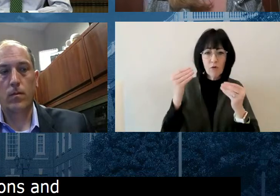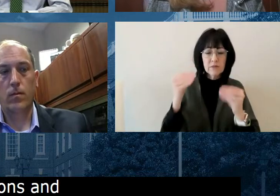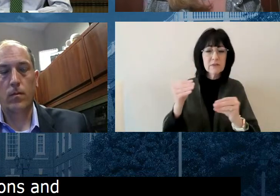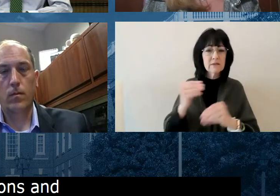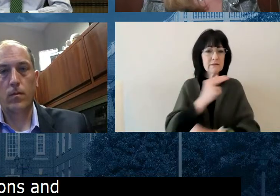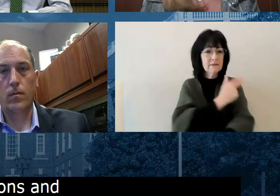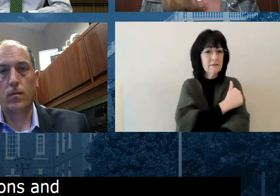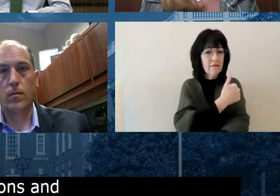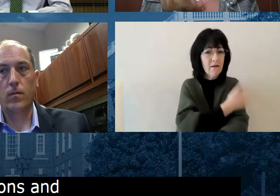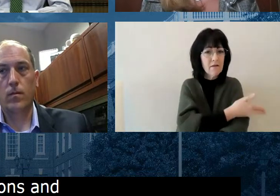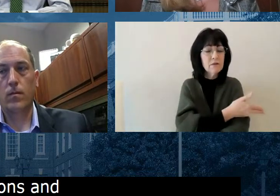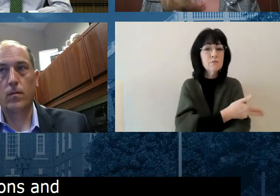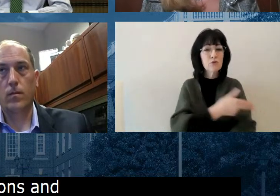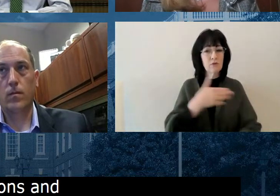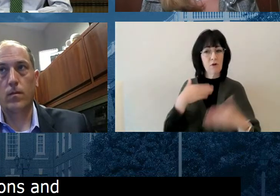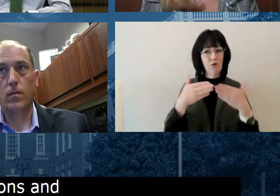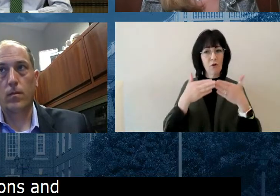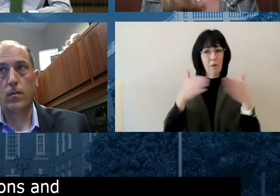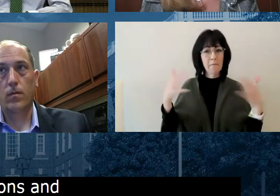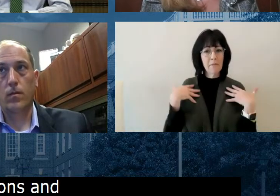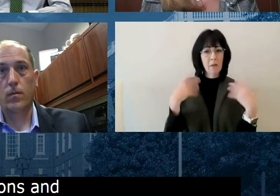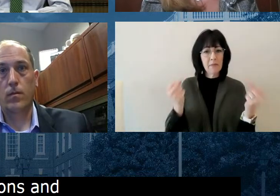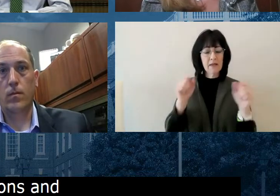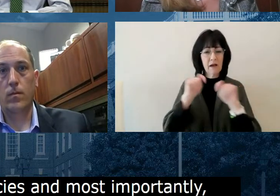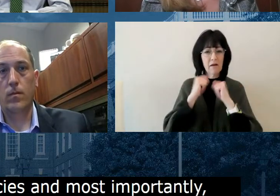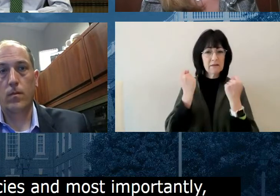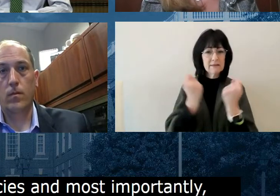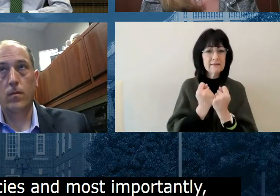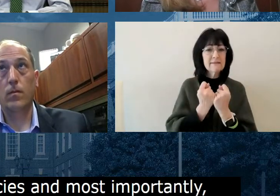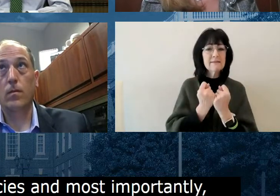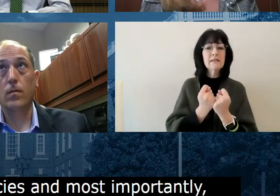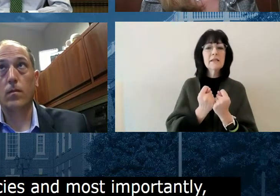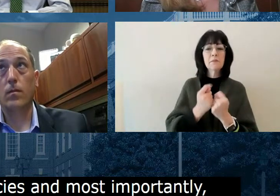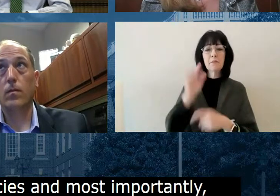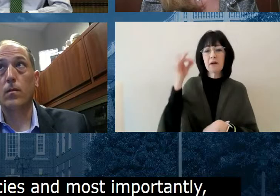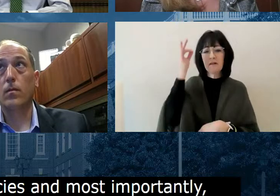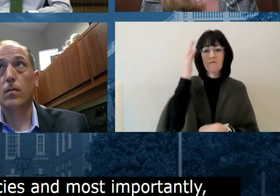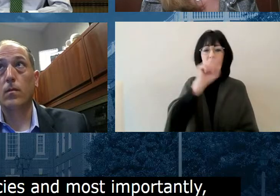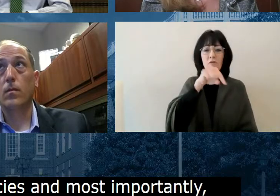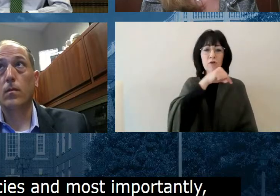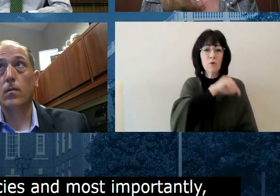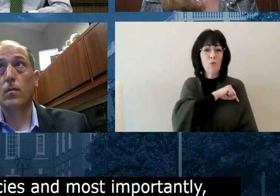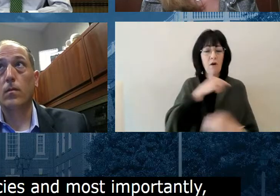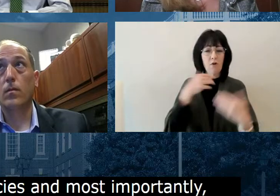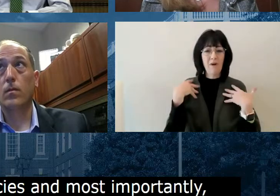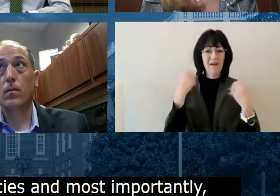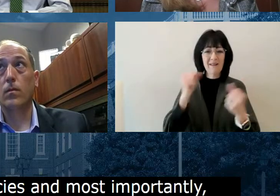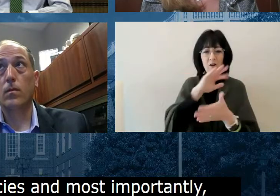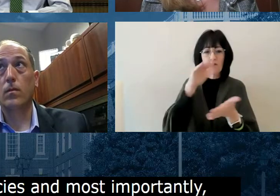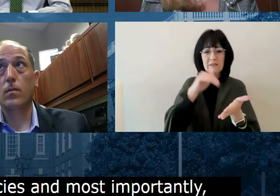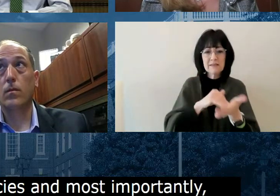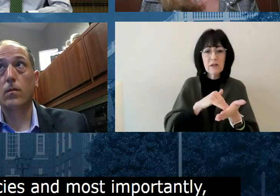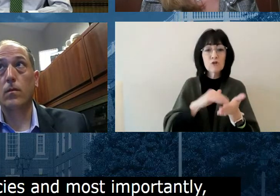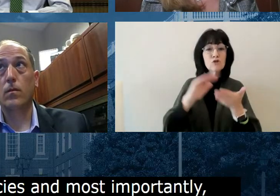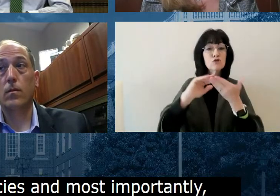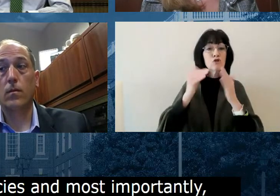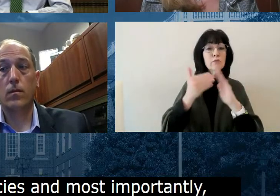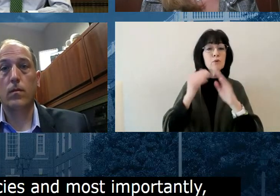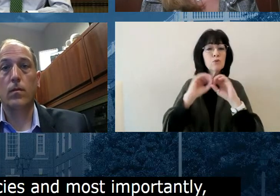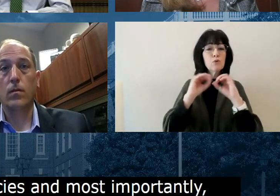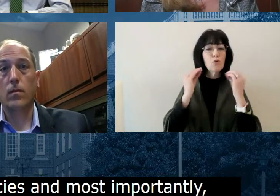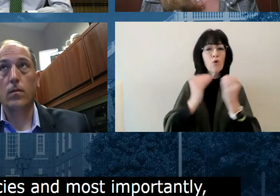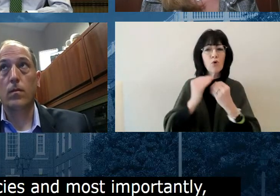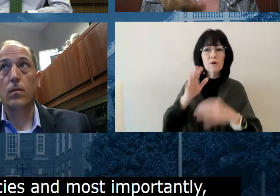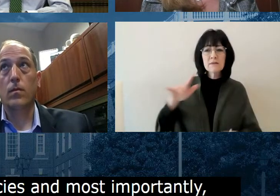health team, the federally qualified health centers, community organizations across our state. And in particular, I want